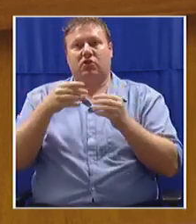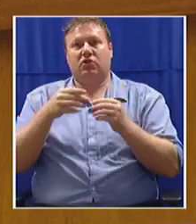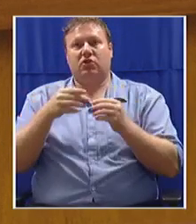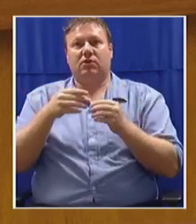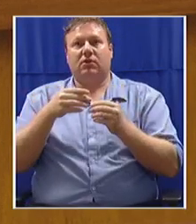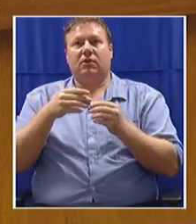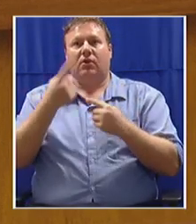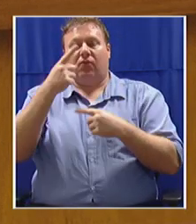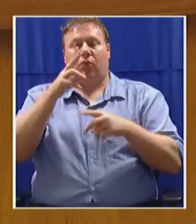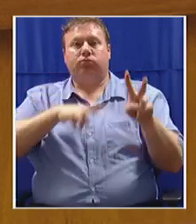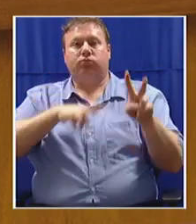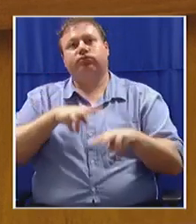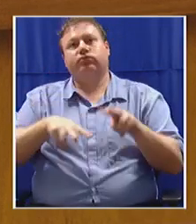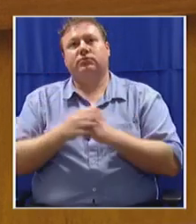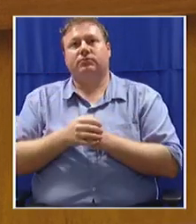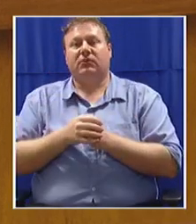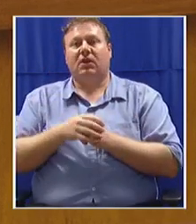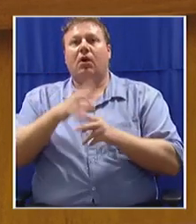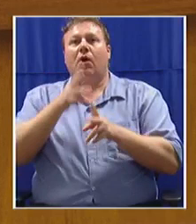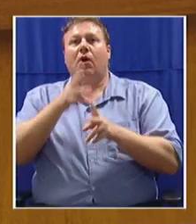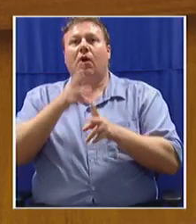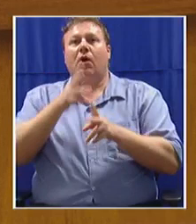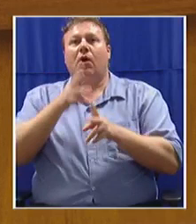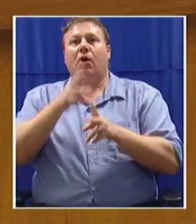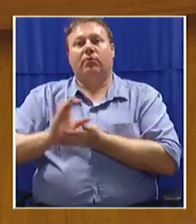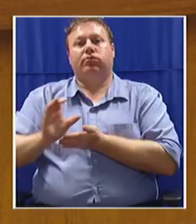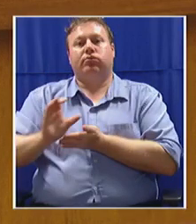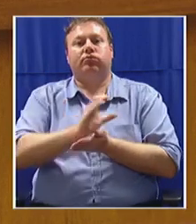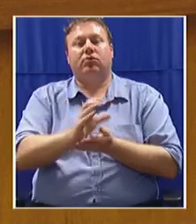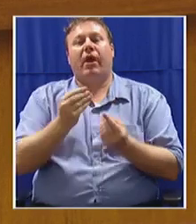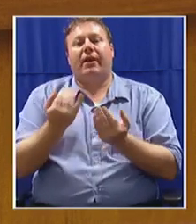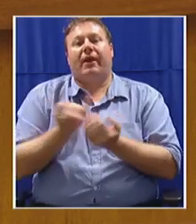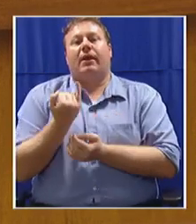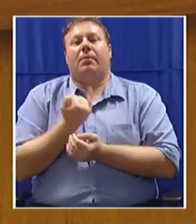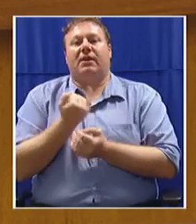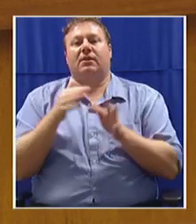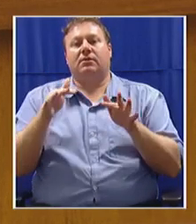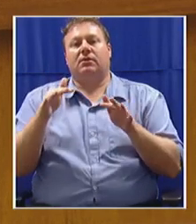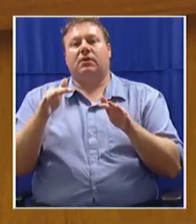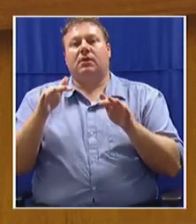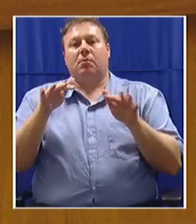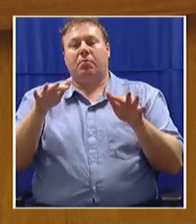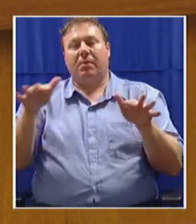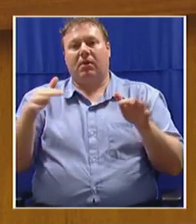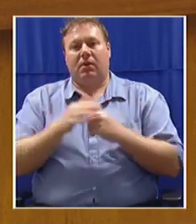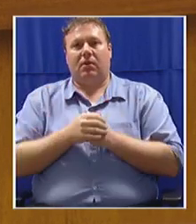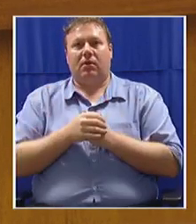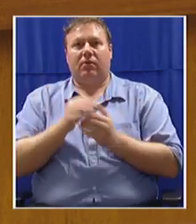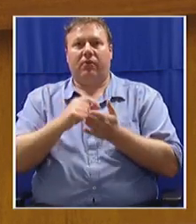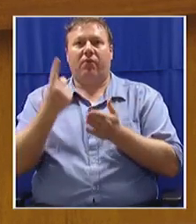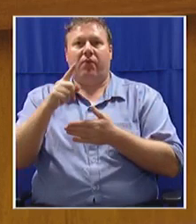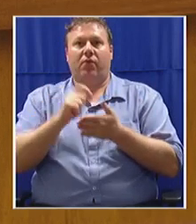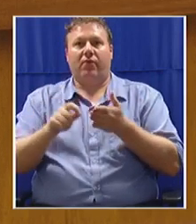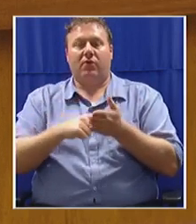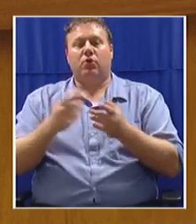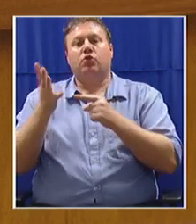of private funding to political parties and independent candidates, and to provide for matters connected